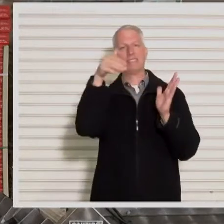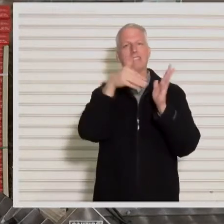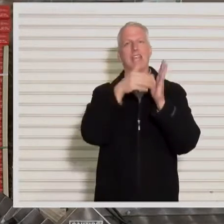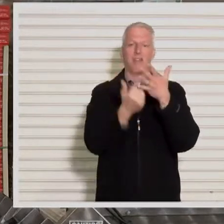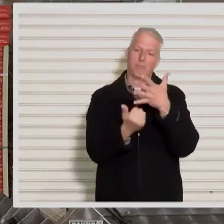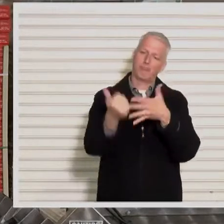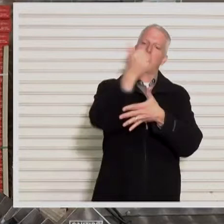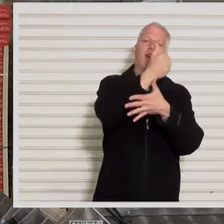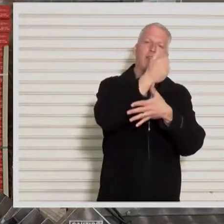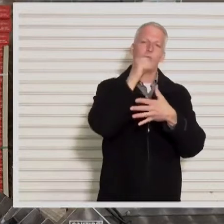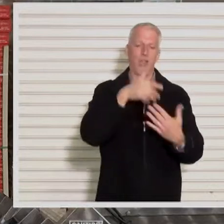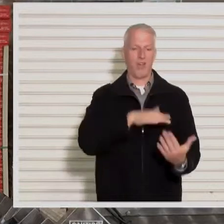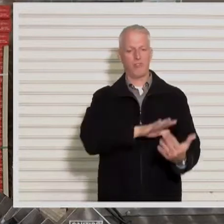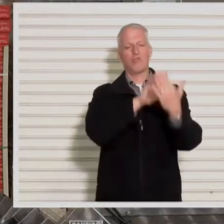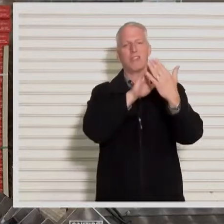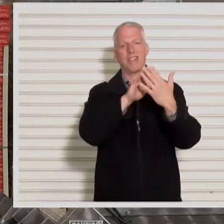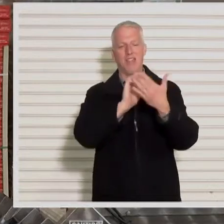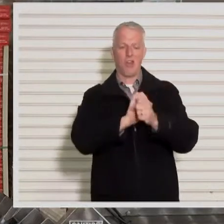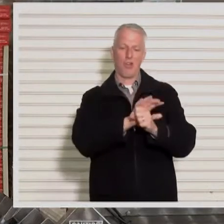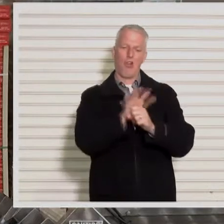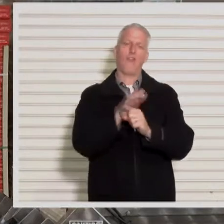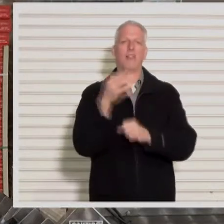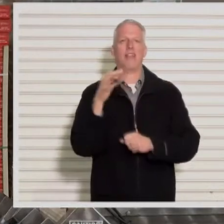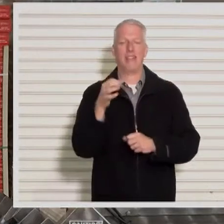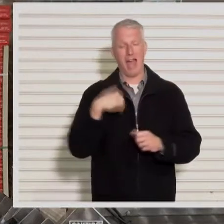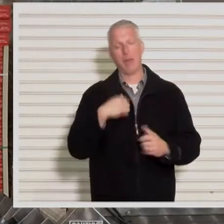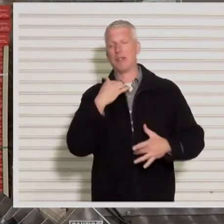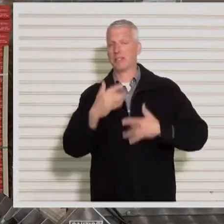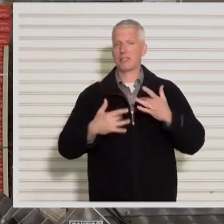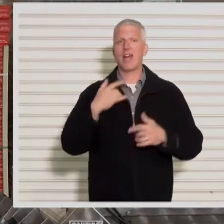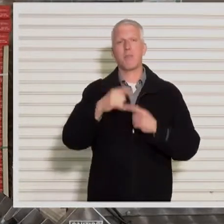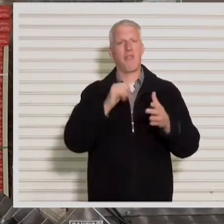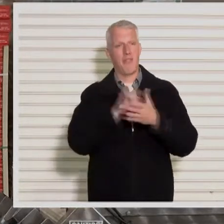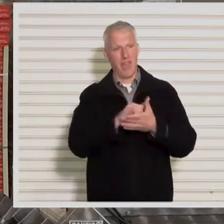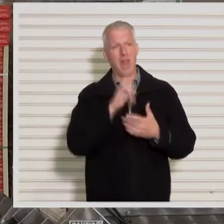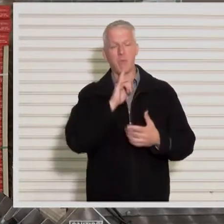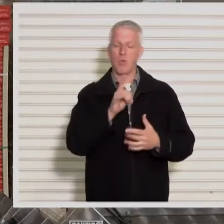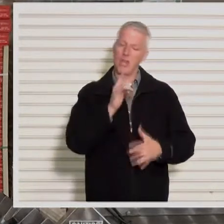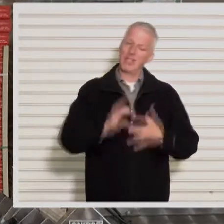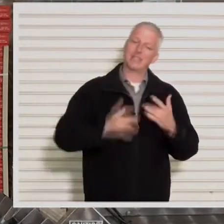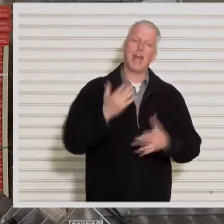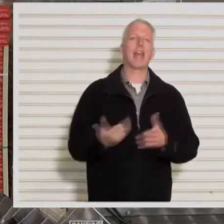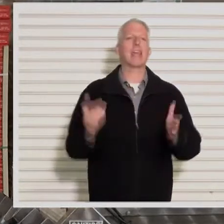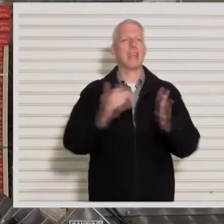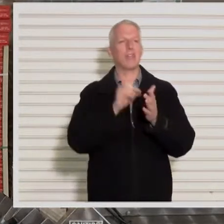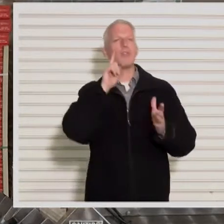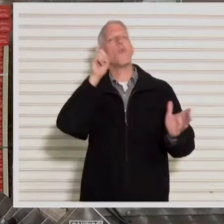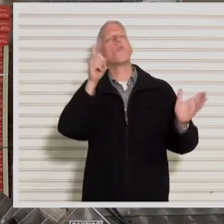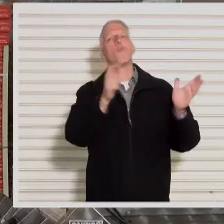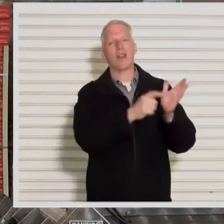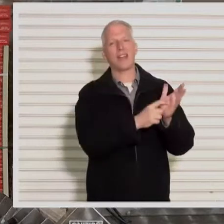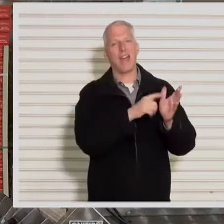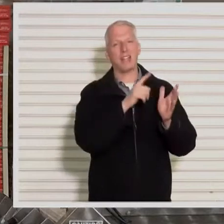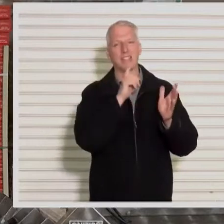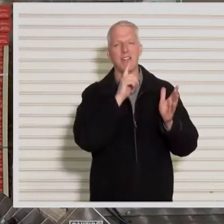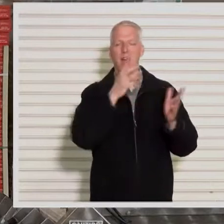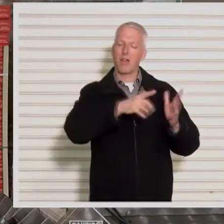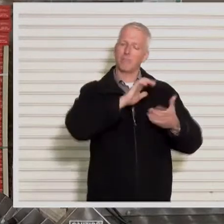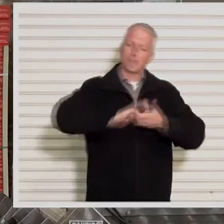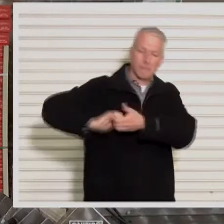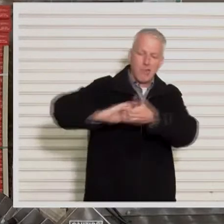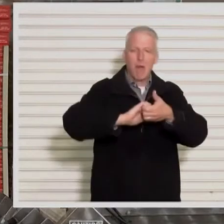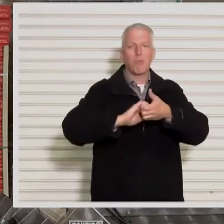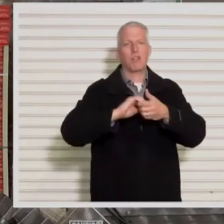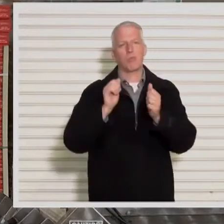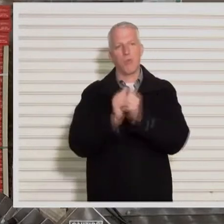to addressing COVID-19. And so I'm excited about that. And I'm really excited, again, to just recognize the collaboration, and I know the mayor